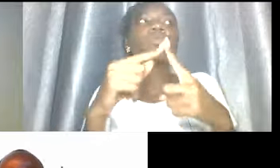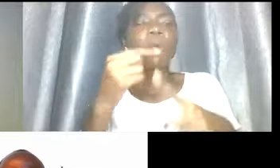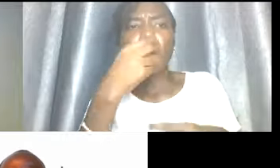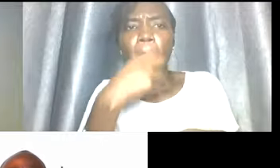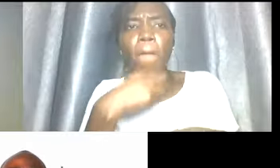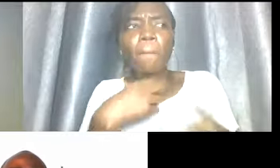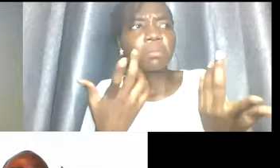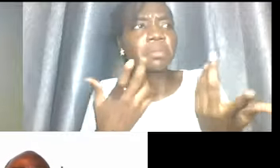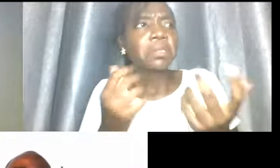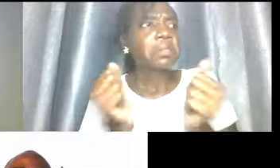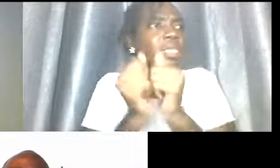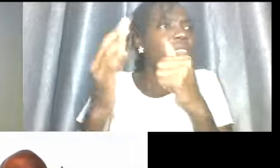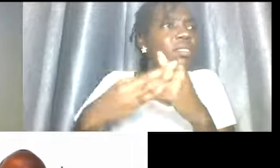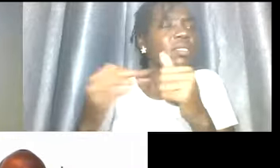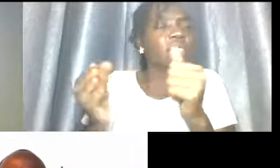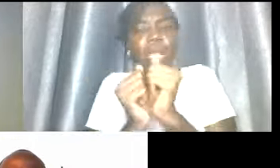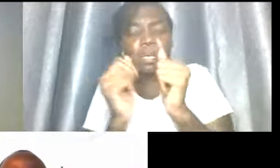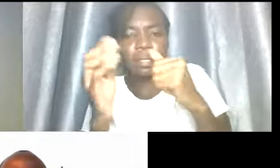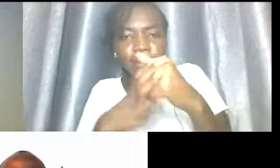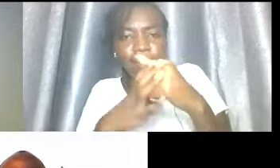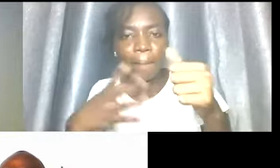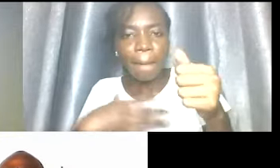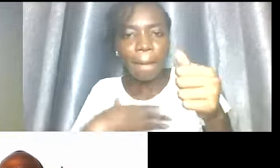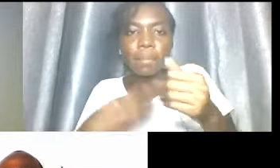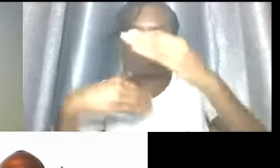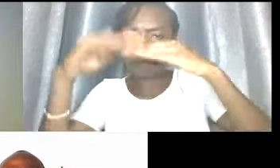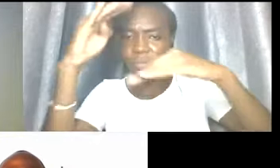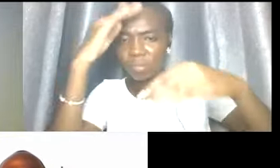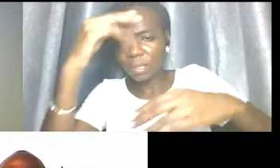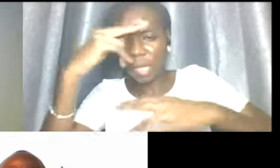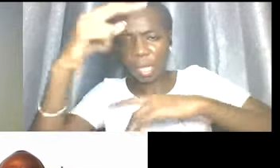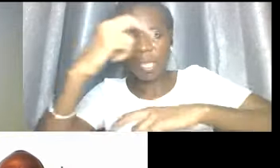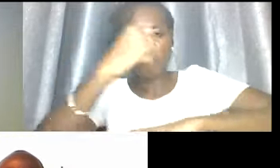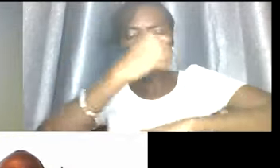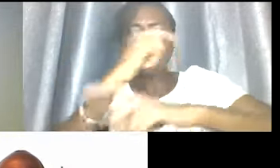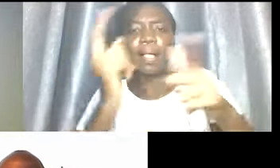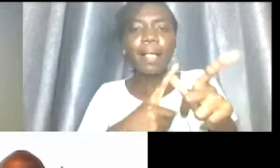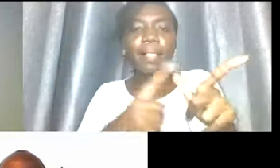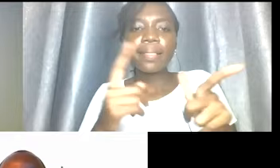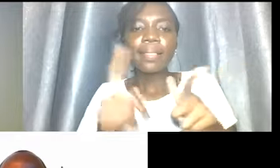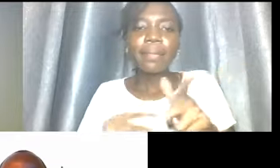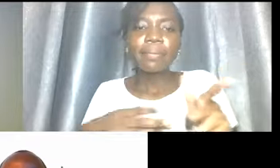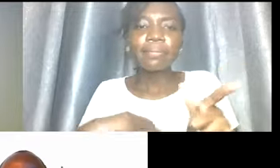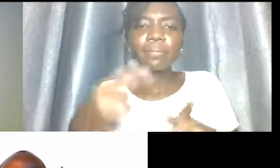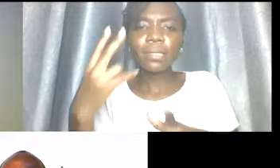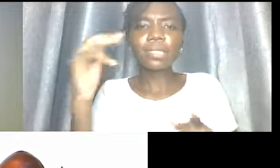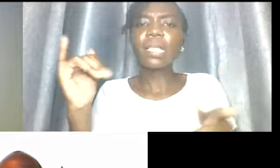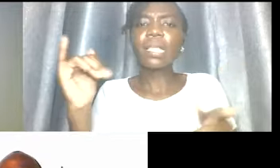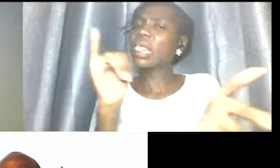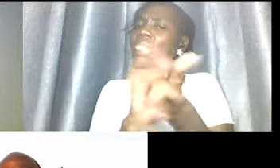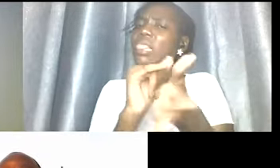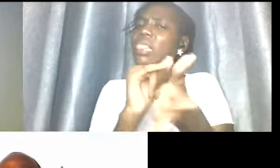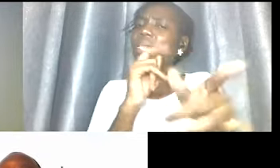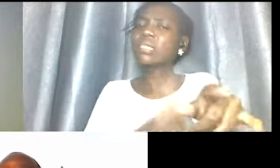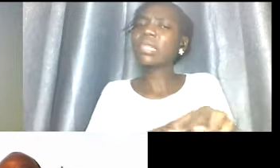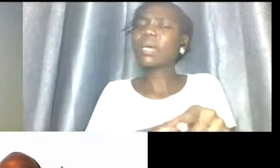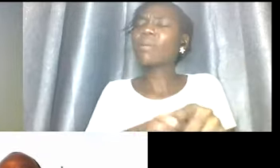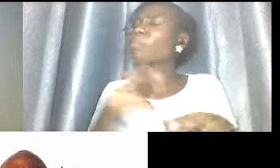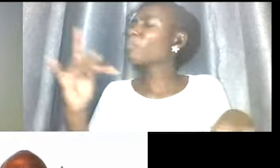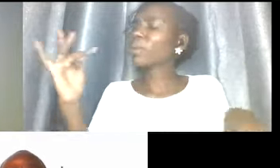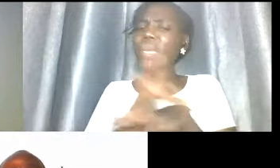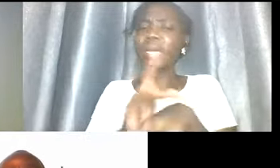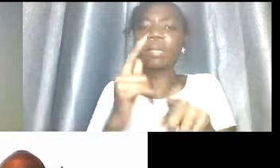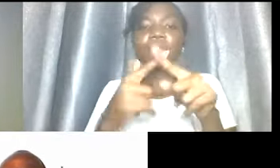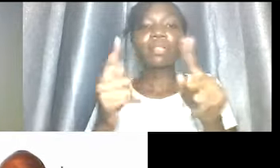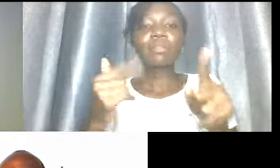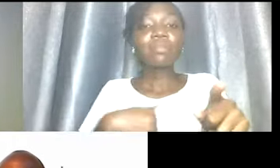18, 19 when I would have graduated high school. And I realized something from that very early age. I realized that in any organization